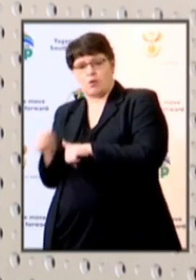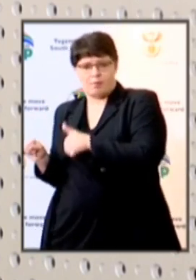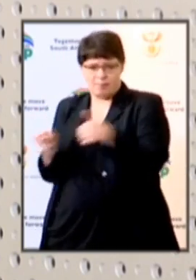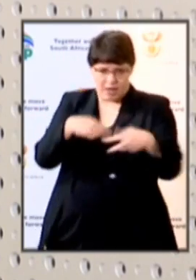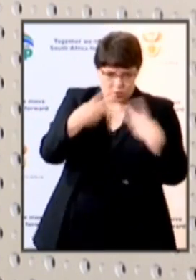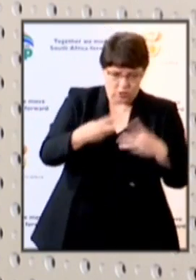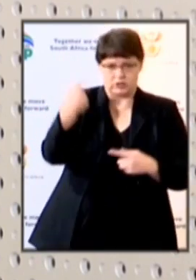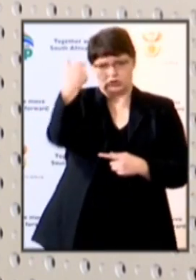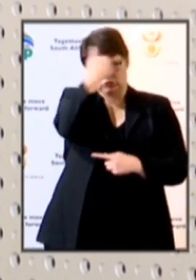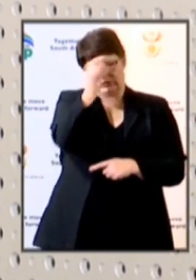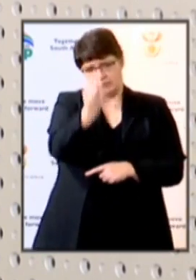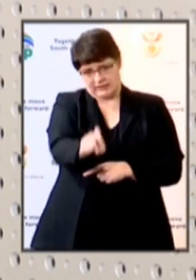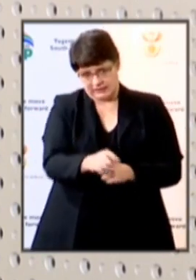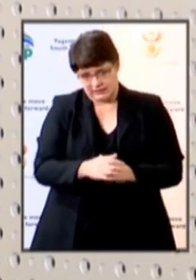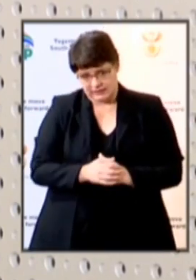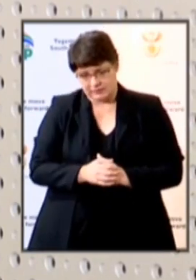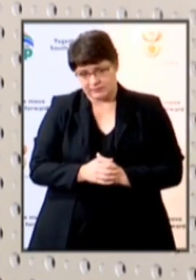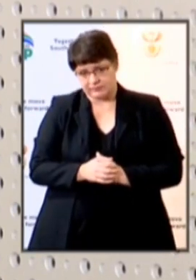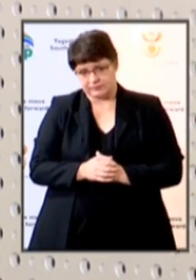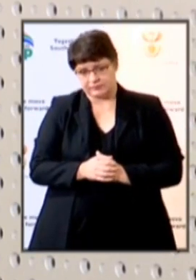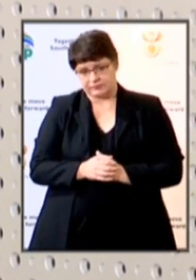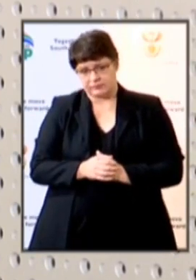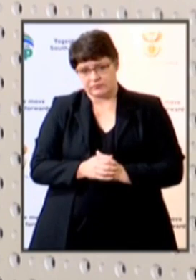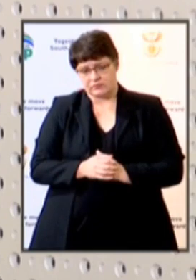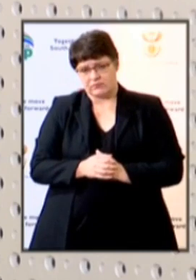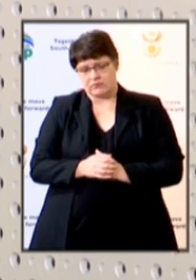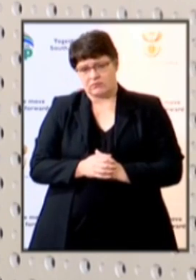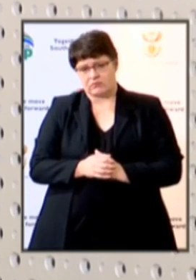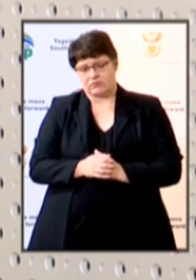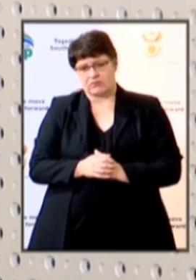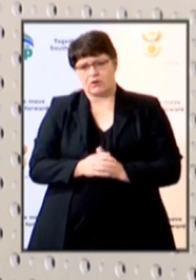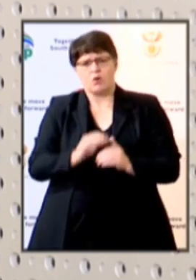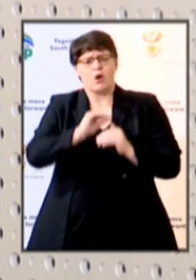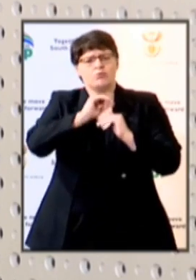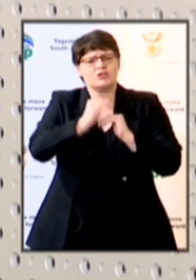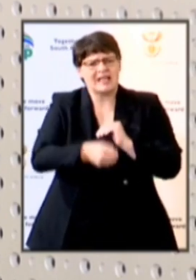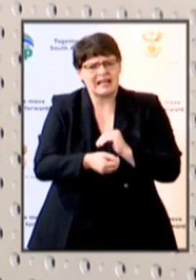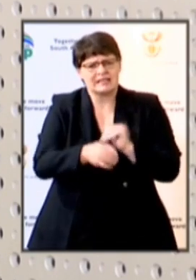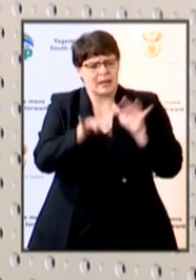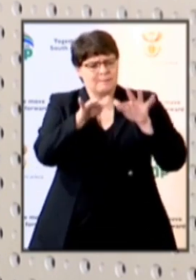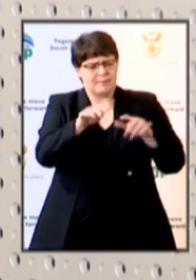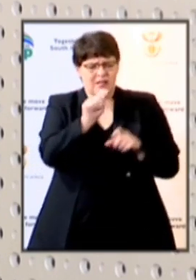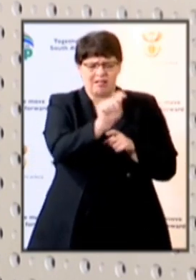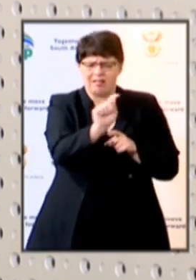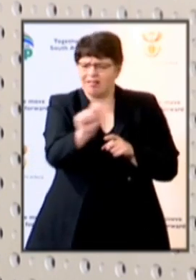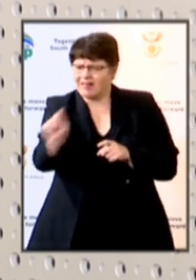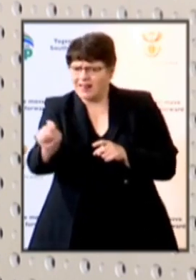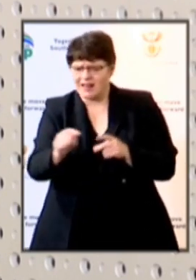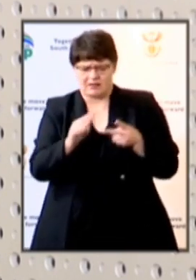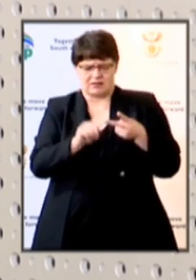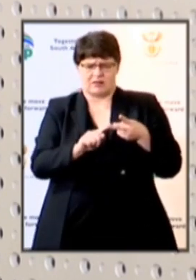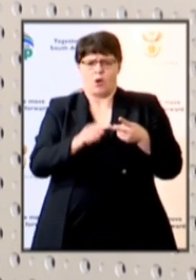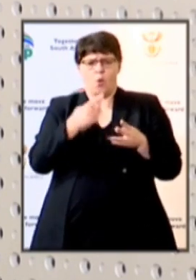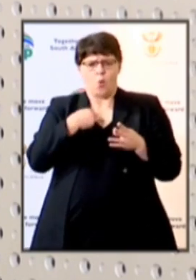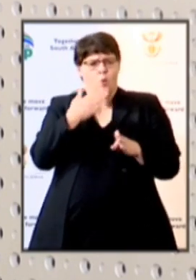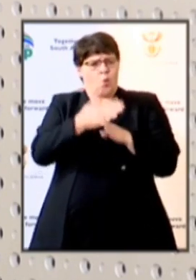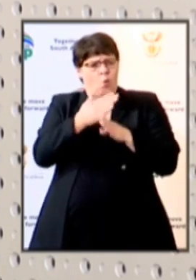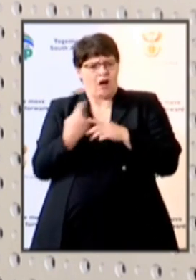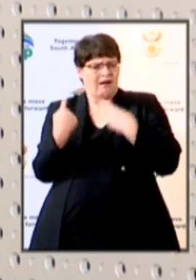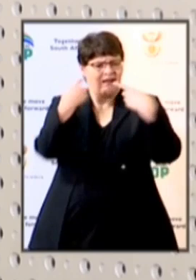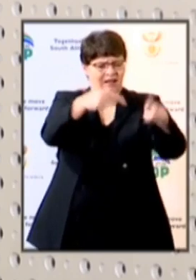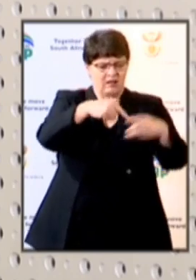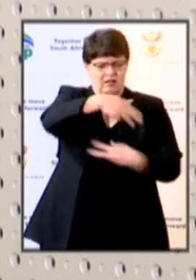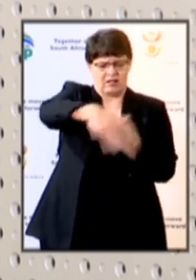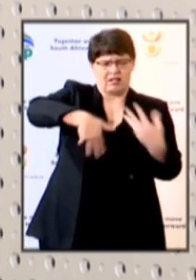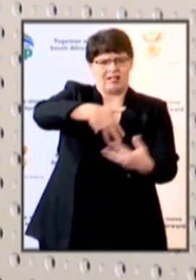For the protection of the workforce, for the protection of the people you interact with, because if you go